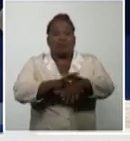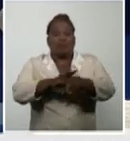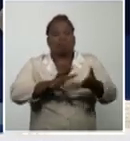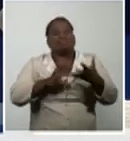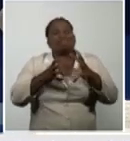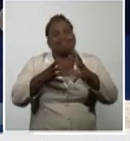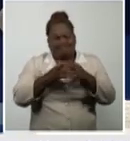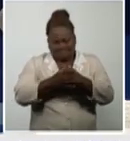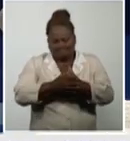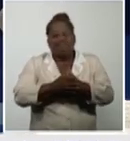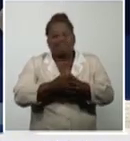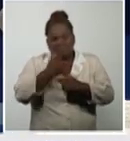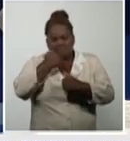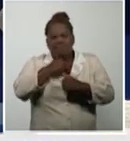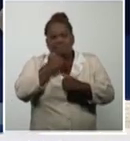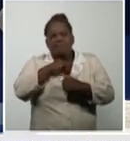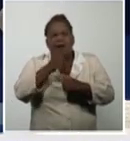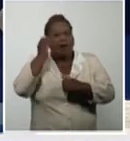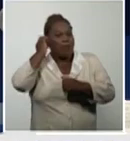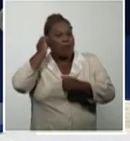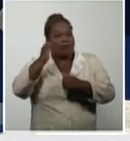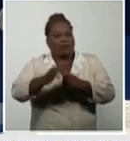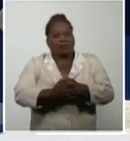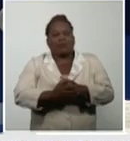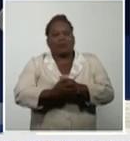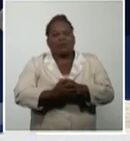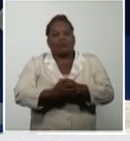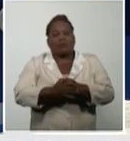that we will explain in due course, which make